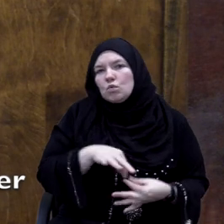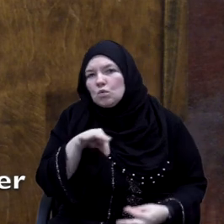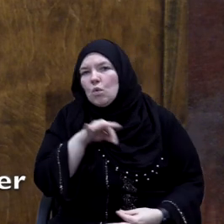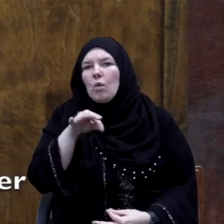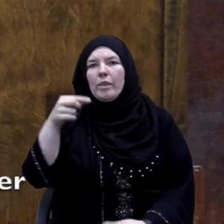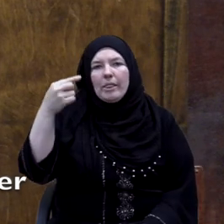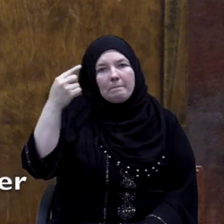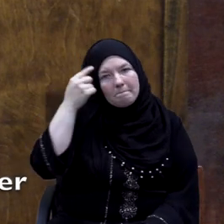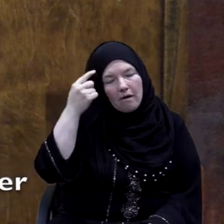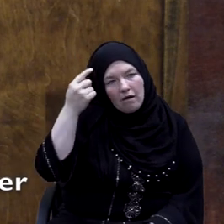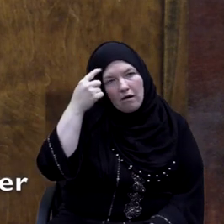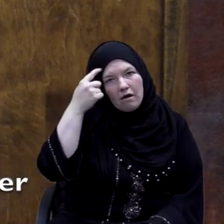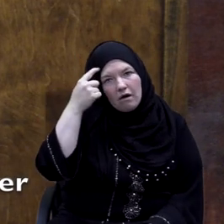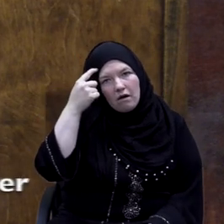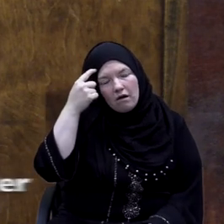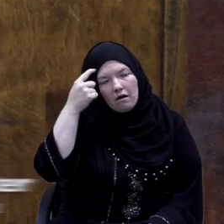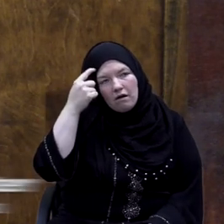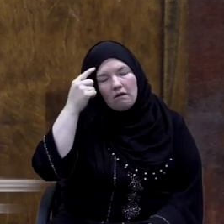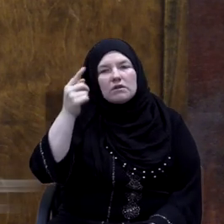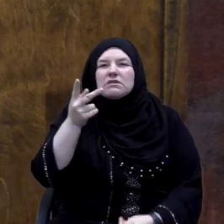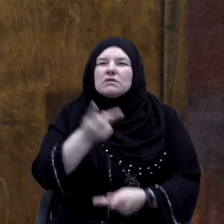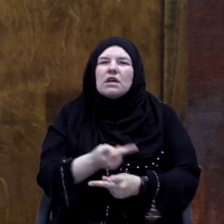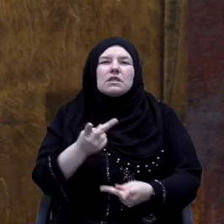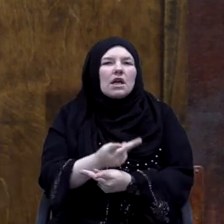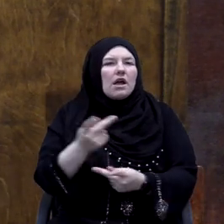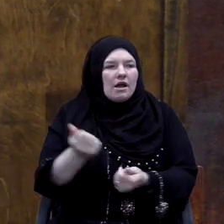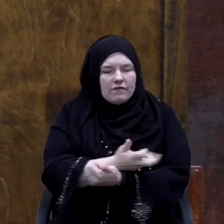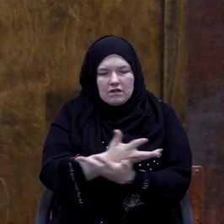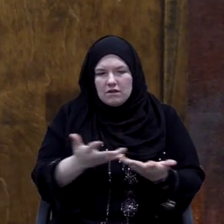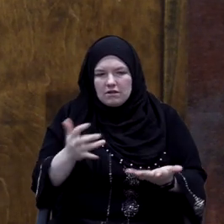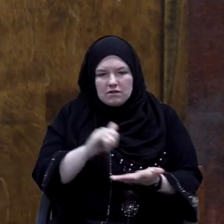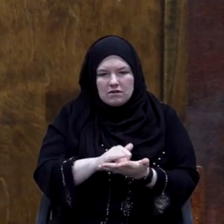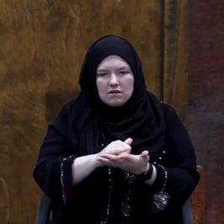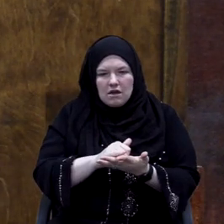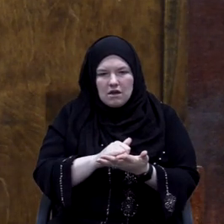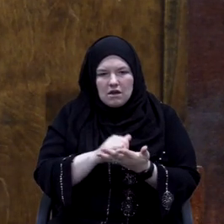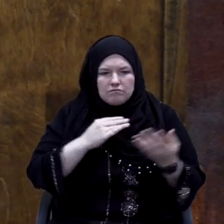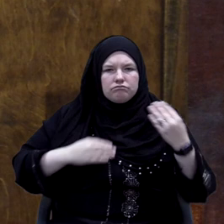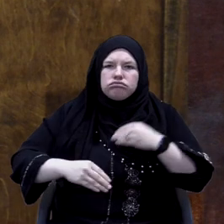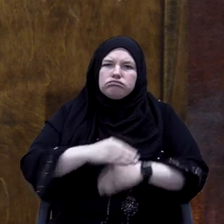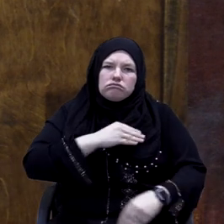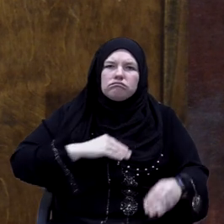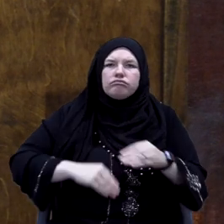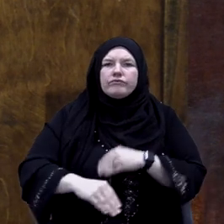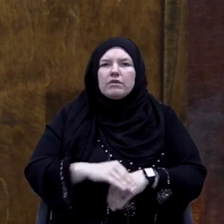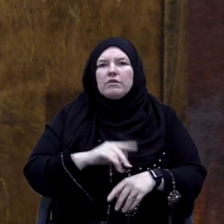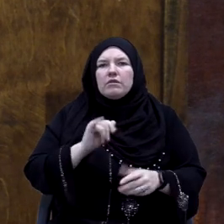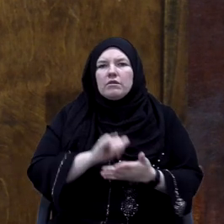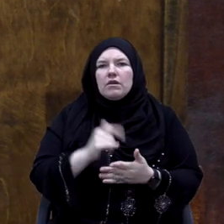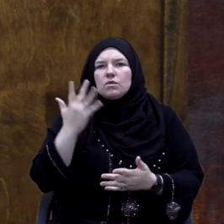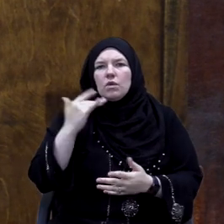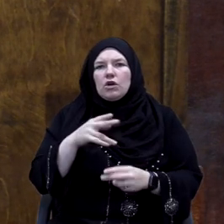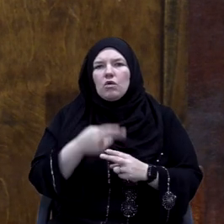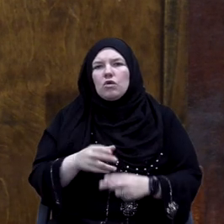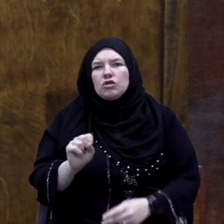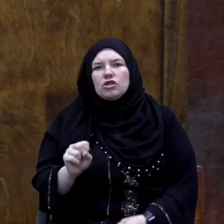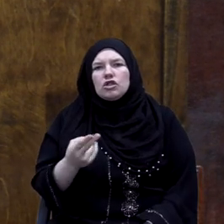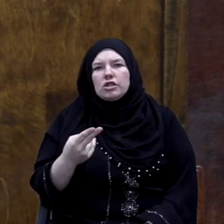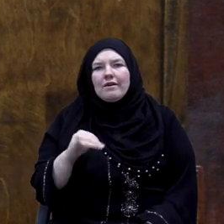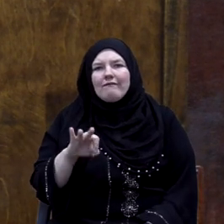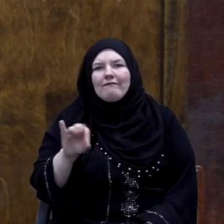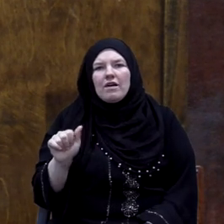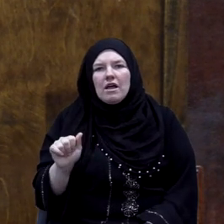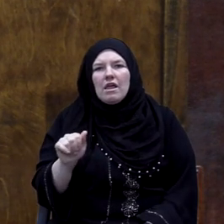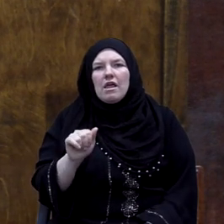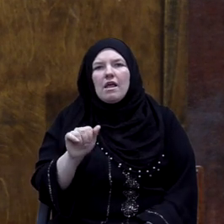mind. It takes care of everything that runs inside your chest. That's why it's called shifa'un lima